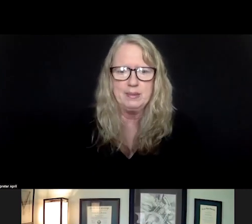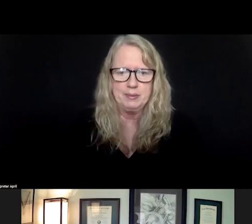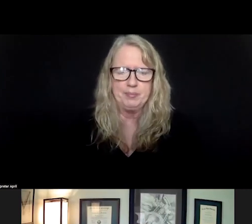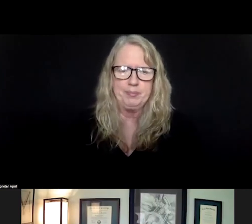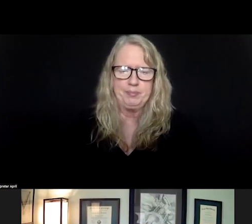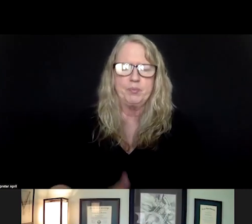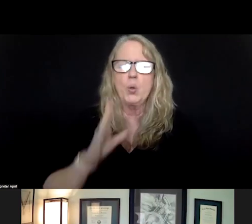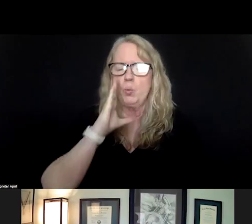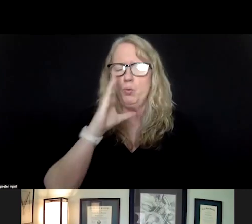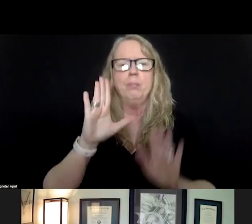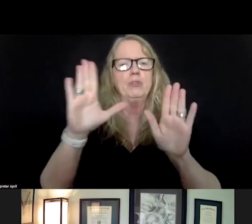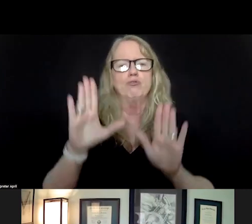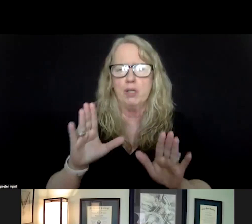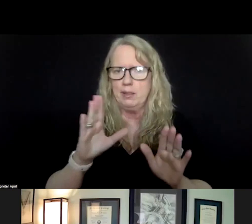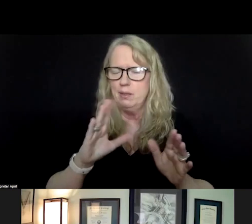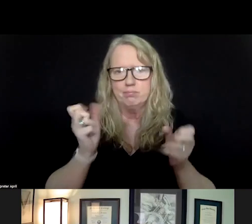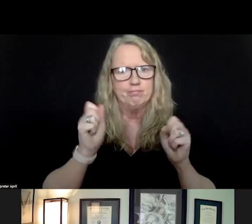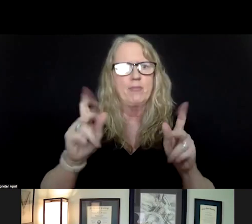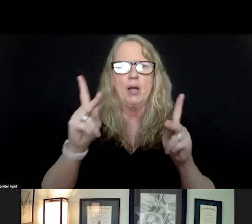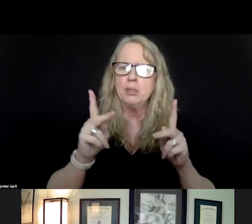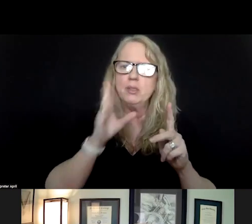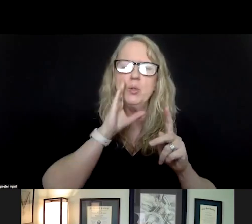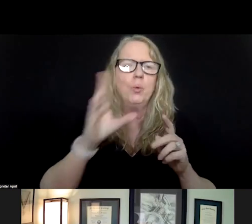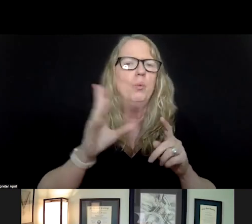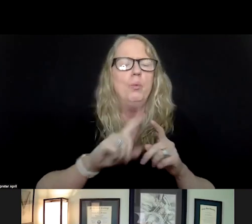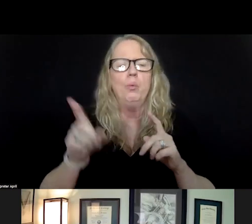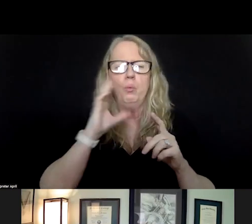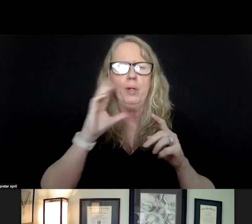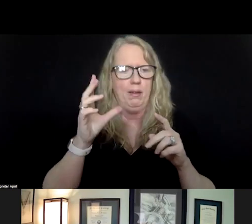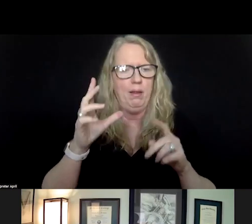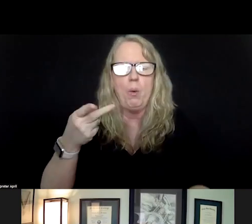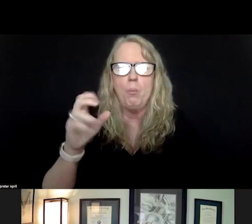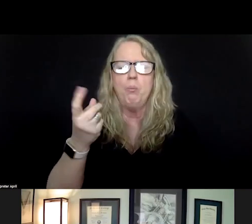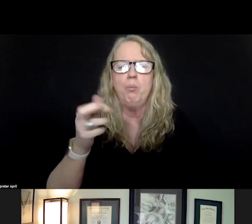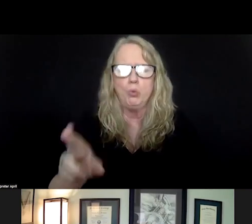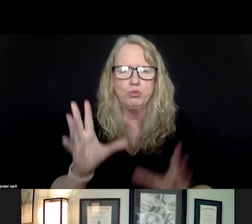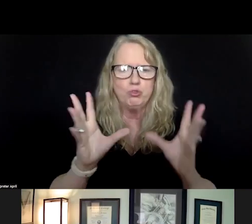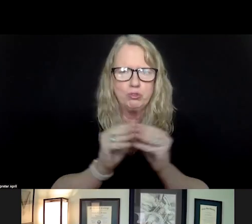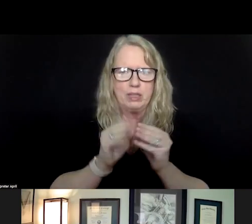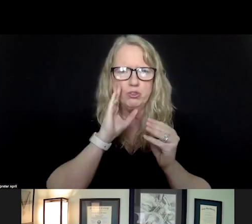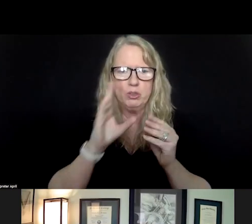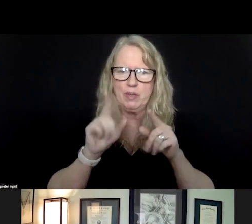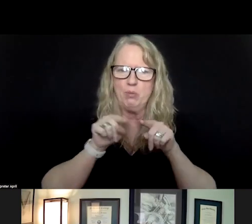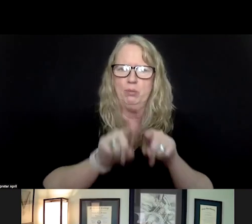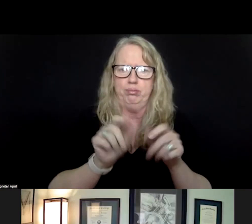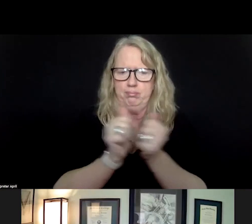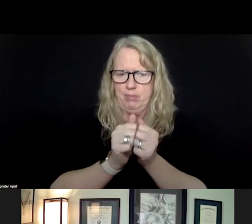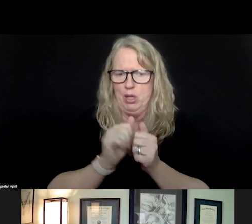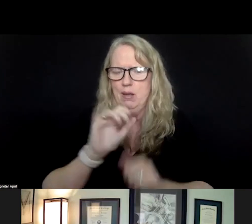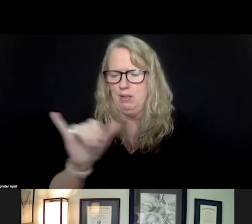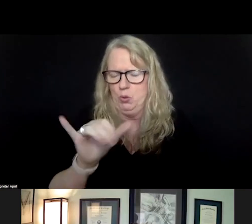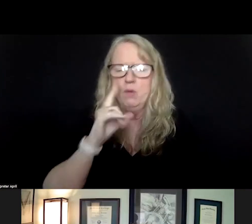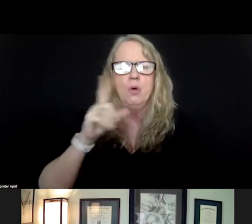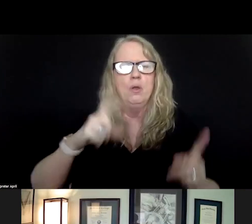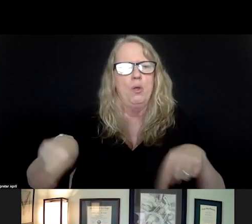It will be a great opportunity, and there will be a poster session that will accompany it as well. So an opportunity for those of